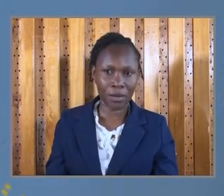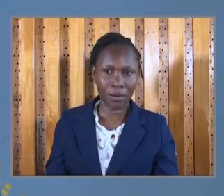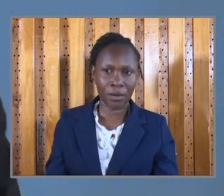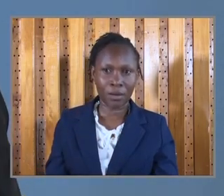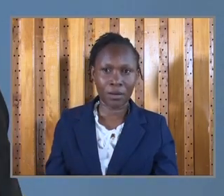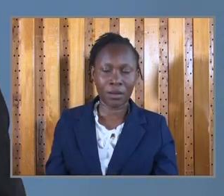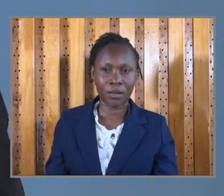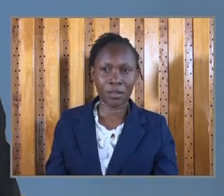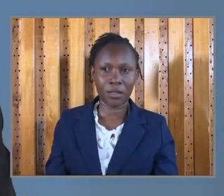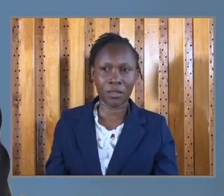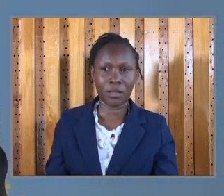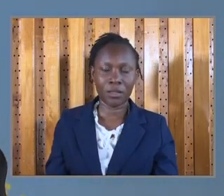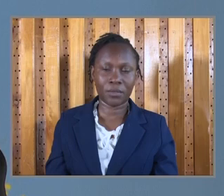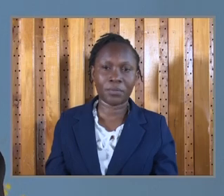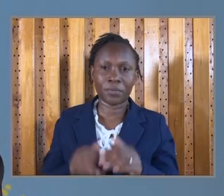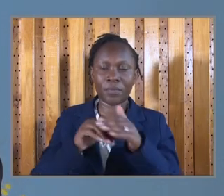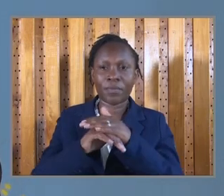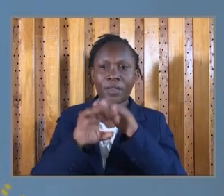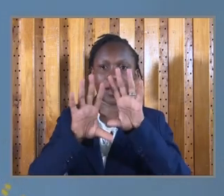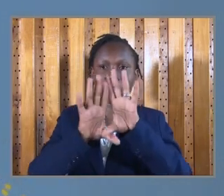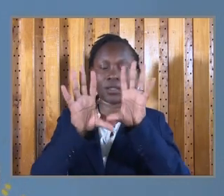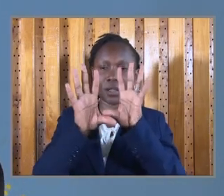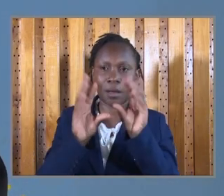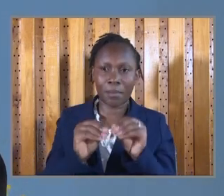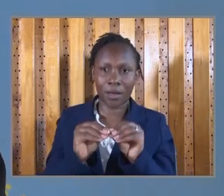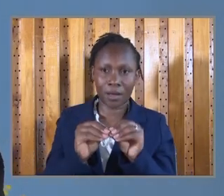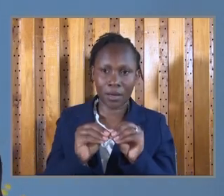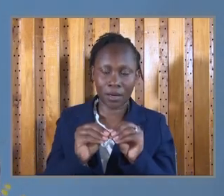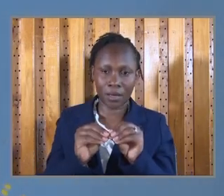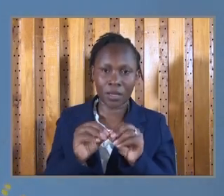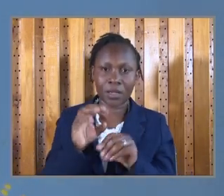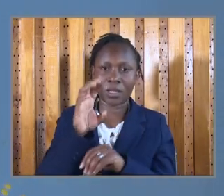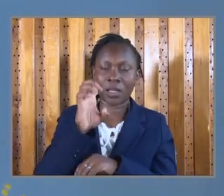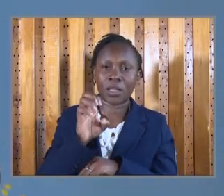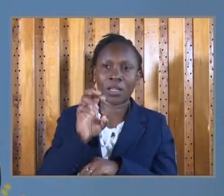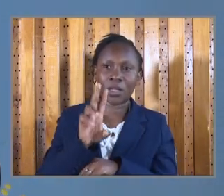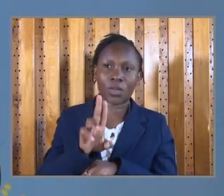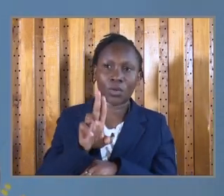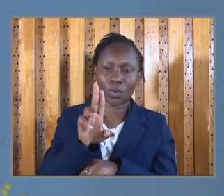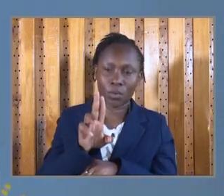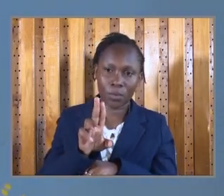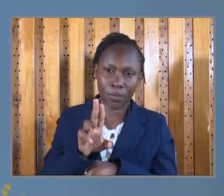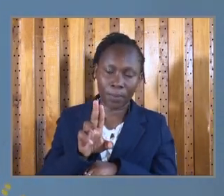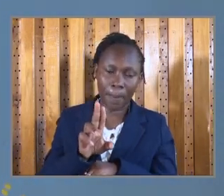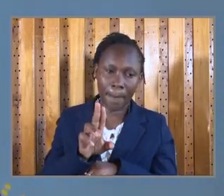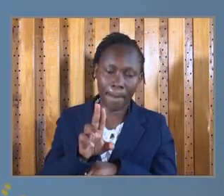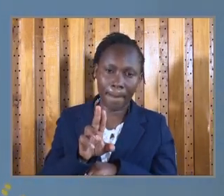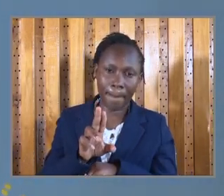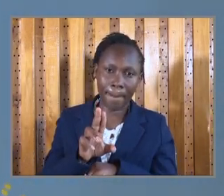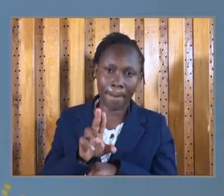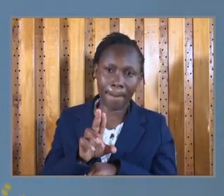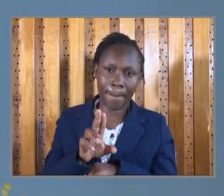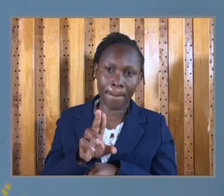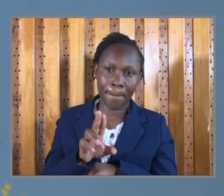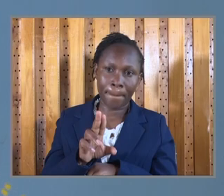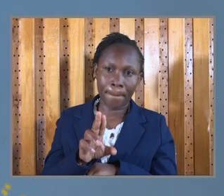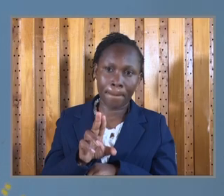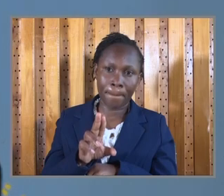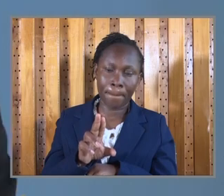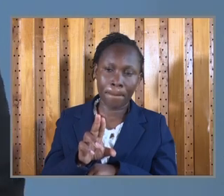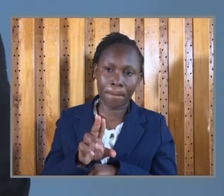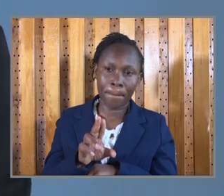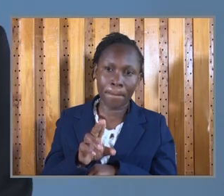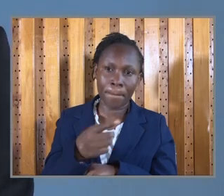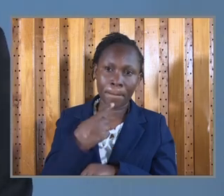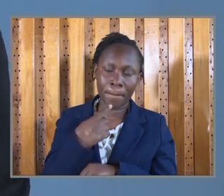This, in a nutshell, if you will, is the European Union's aim for COP28. And I'm going to Dubai,